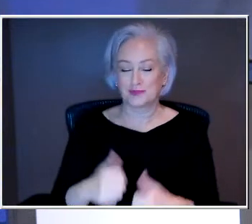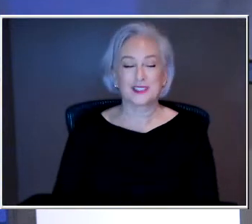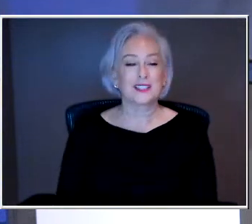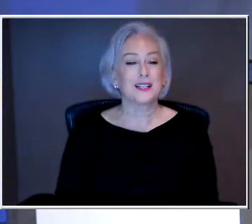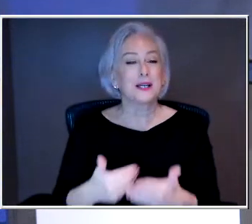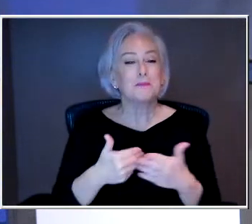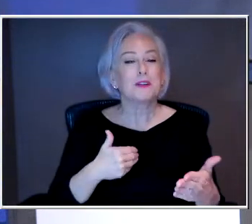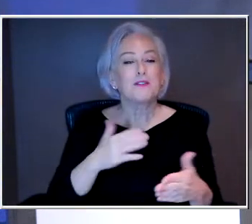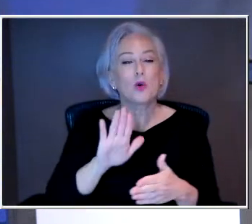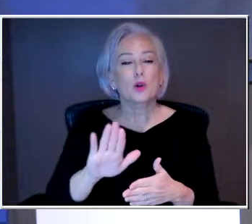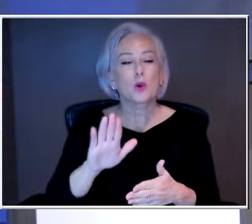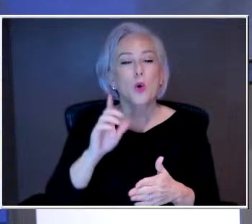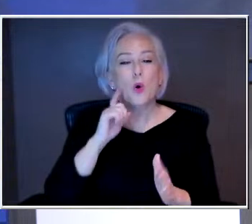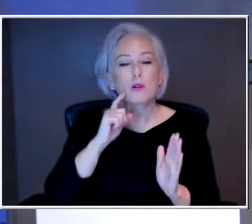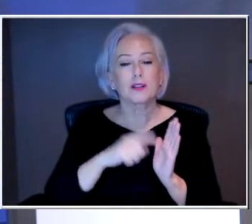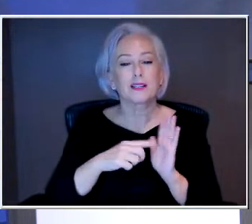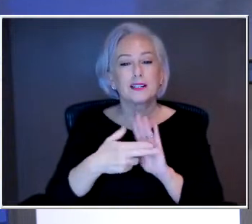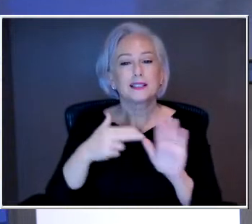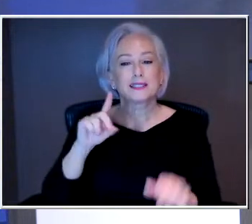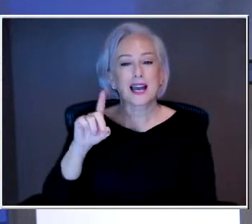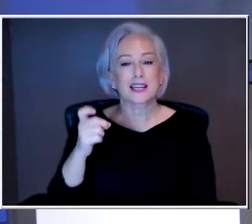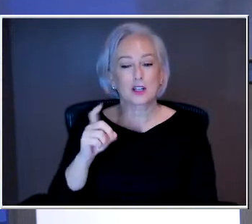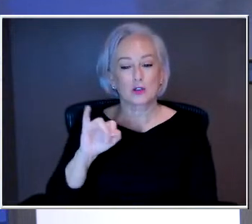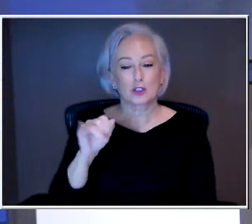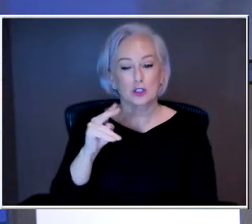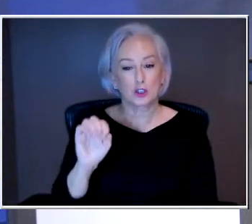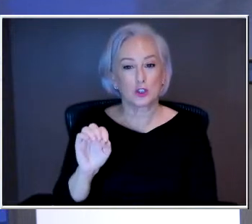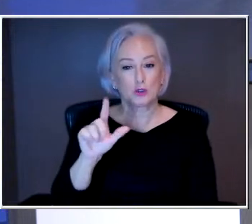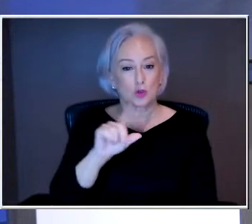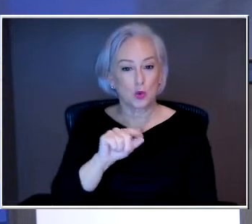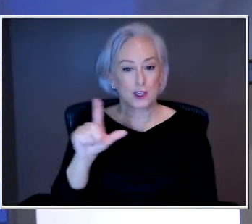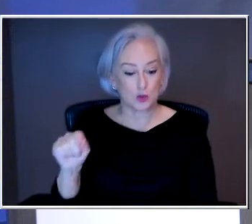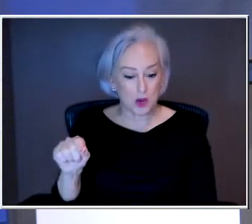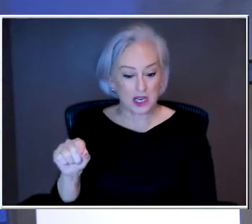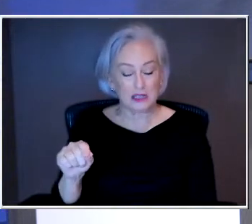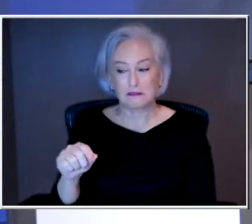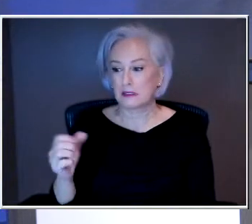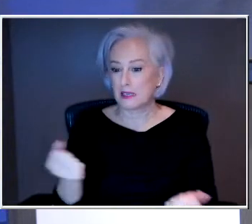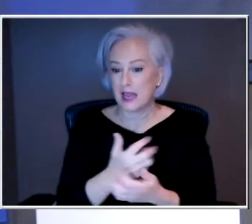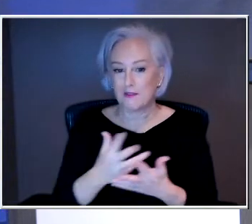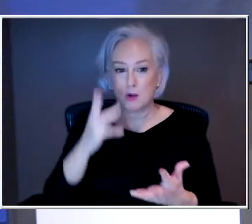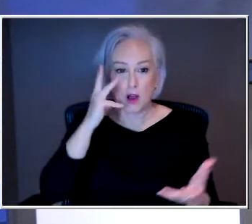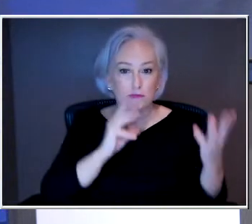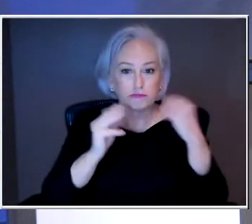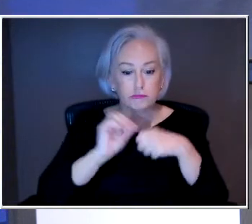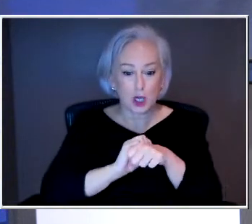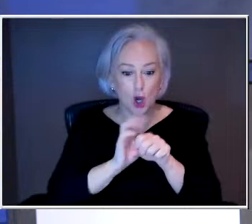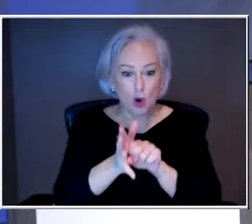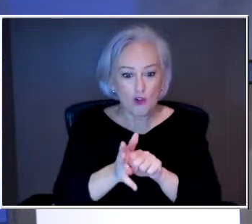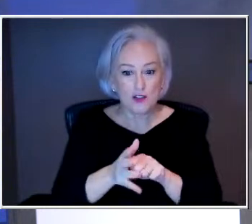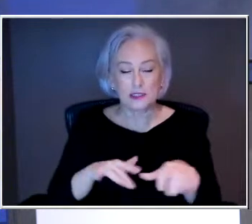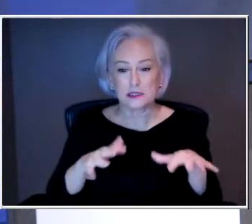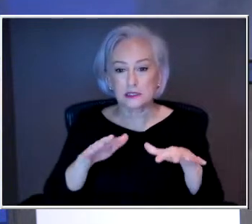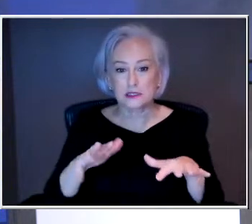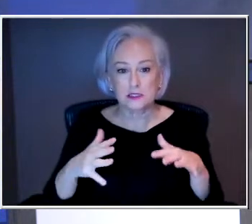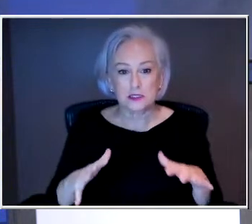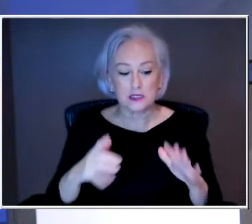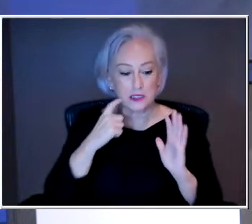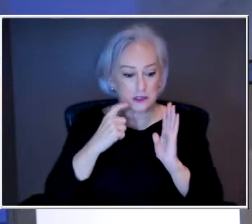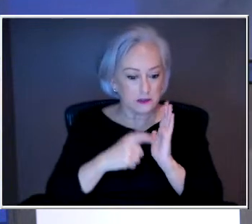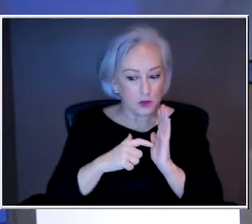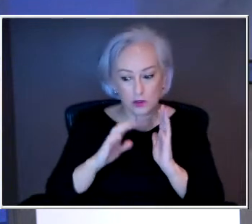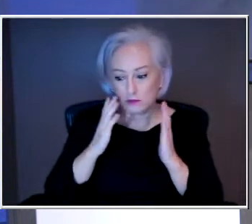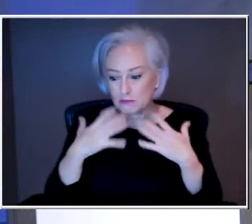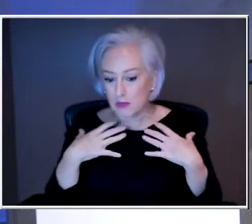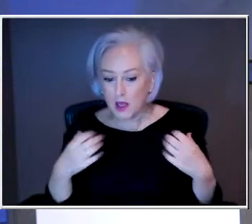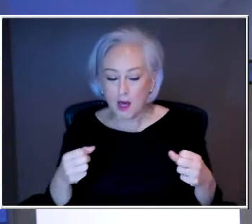diagnosis, June of 2020, you're in the height of the pandemic, so everybody's already amped up and conscious about their health. What